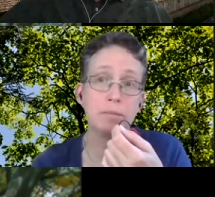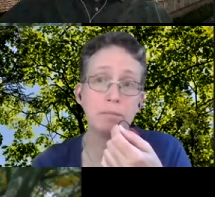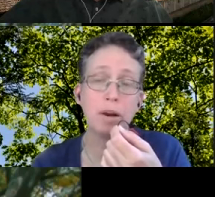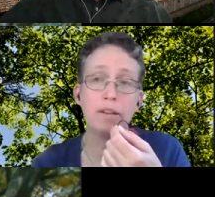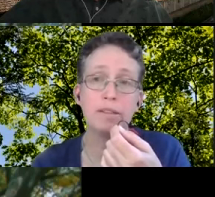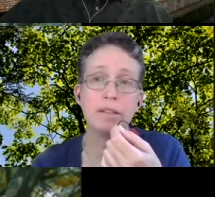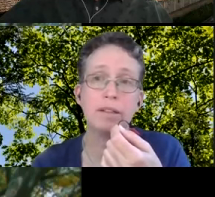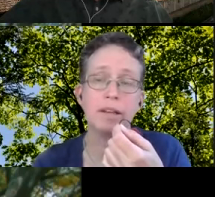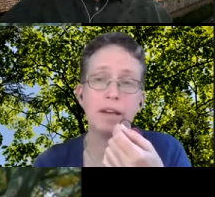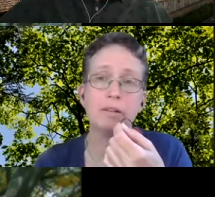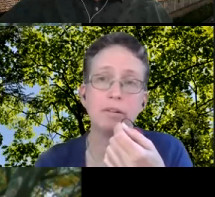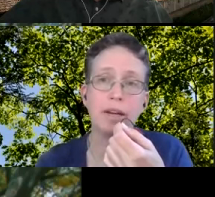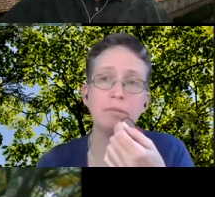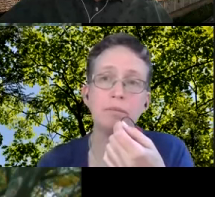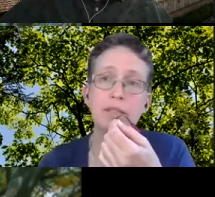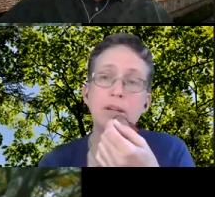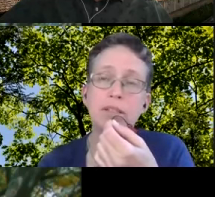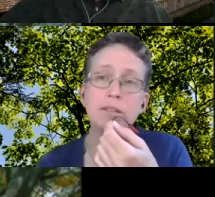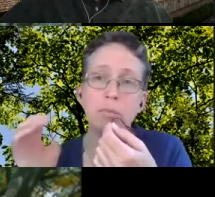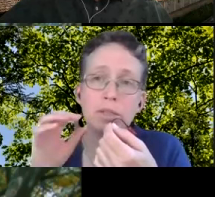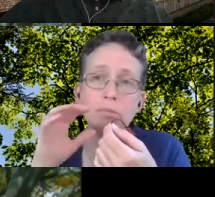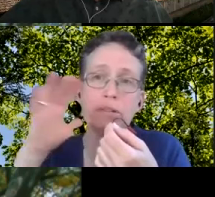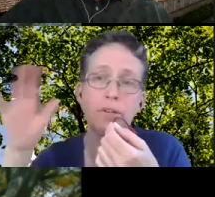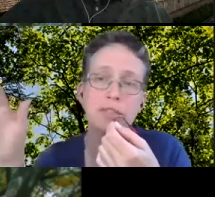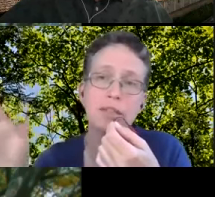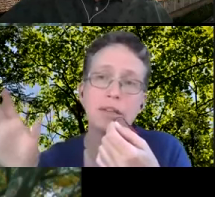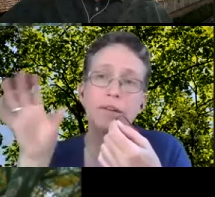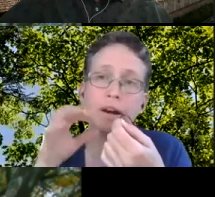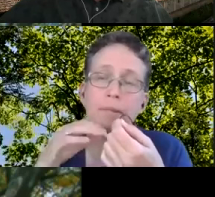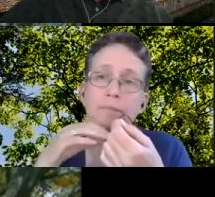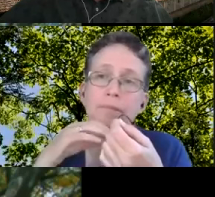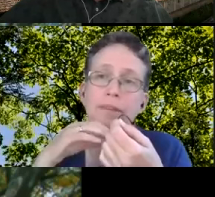diverse parks and especially much more diverse